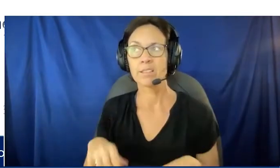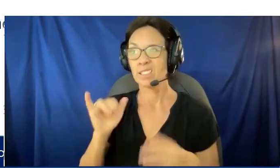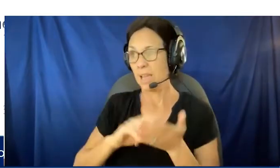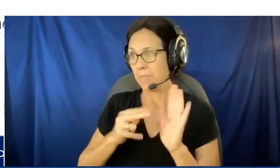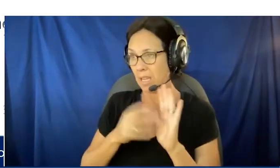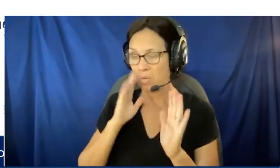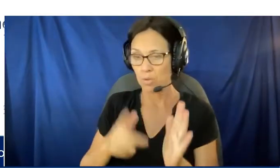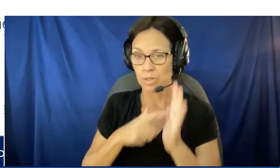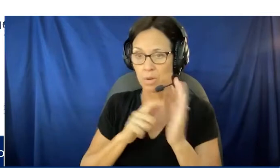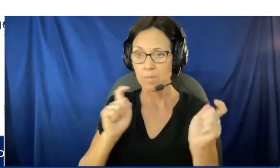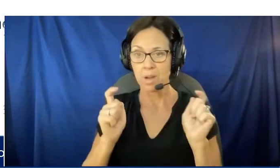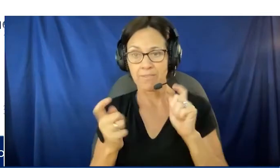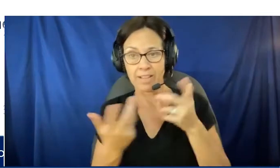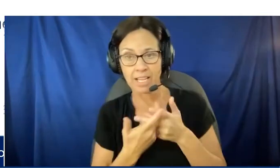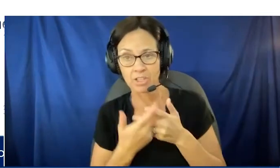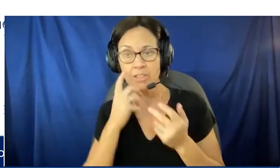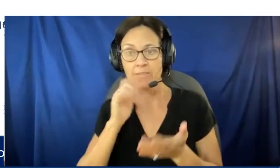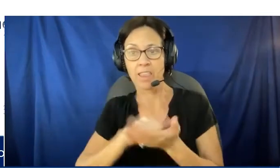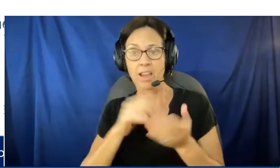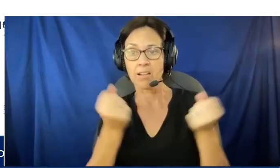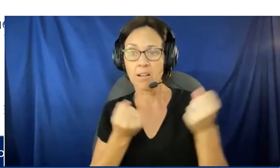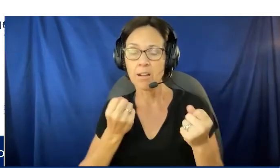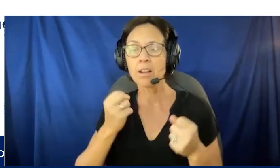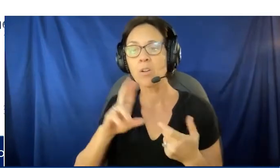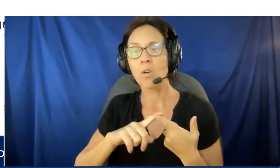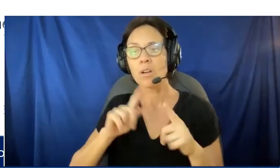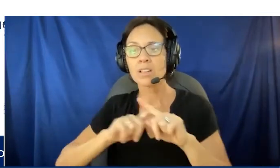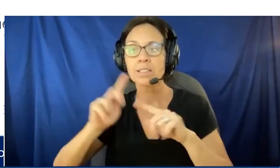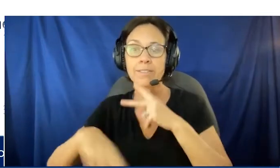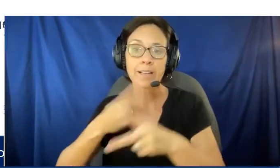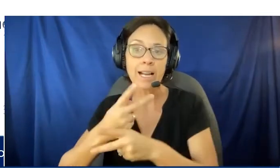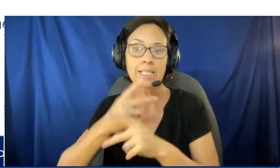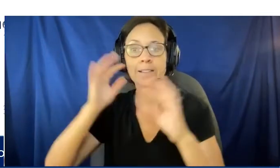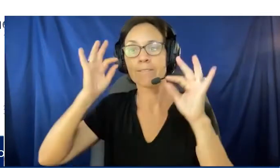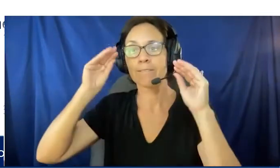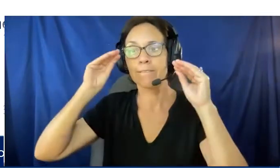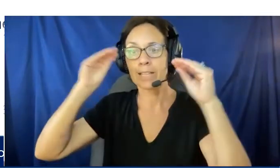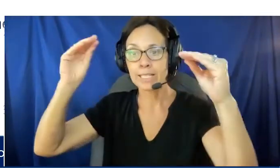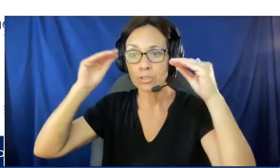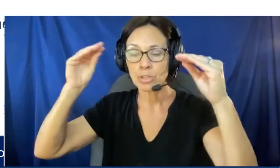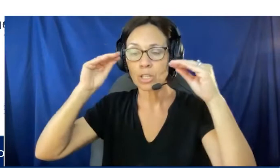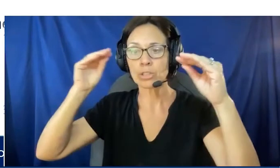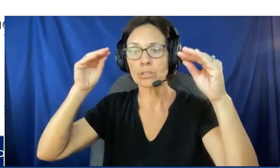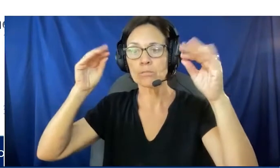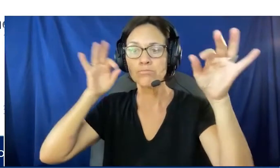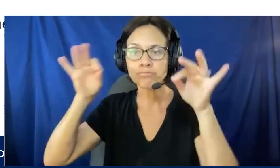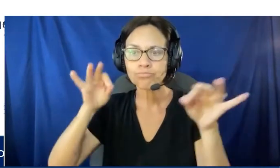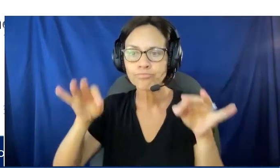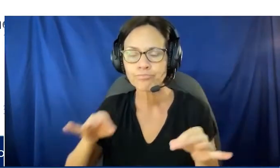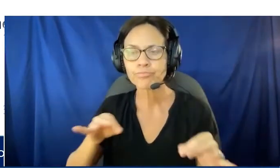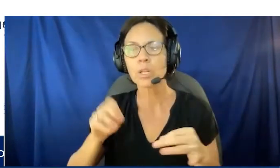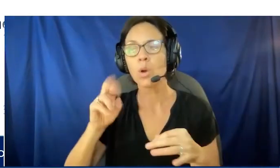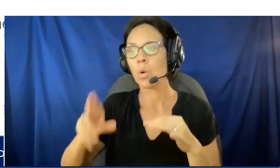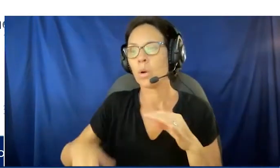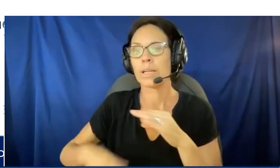modifications, or is it just a different type of instruction or additional time to